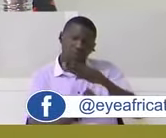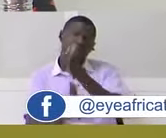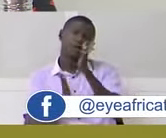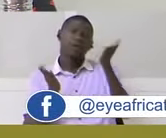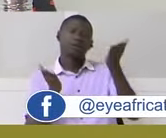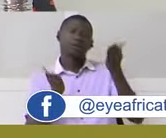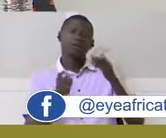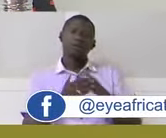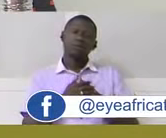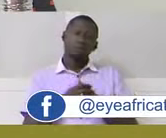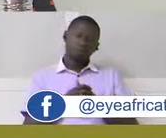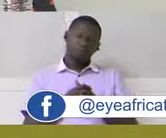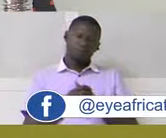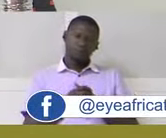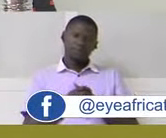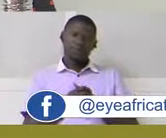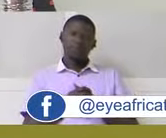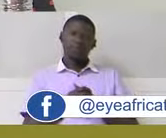Of